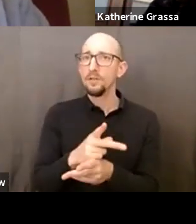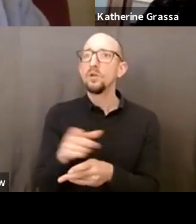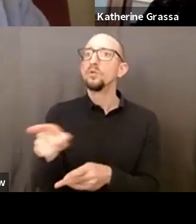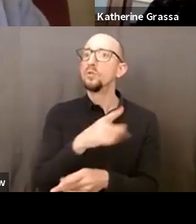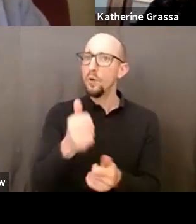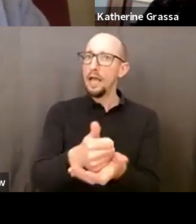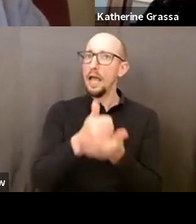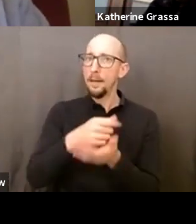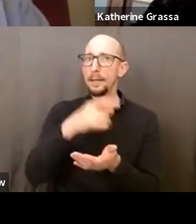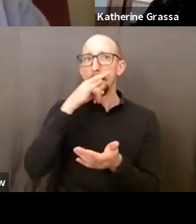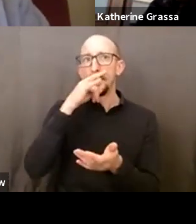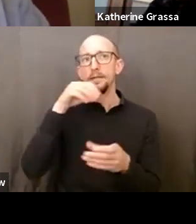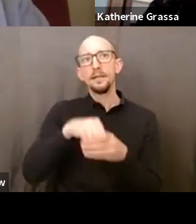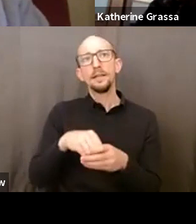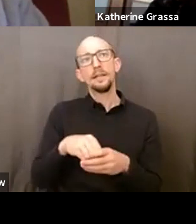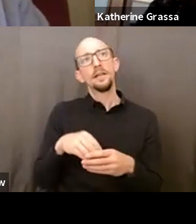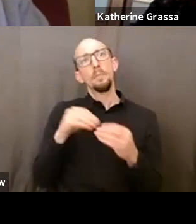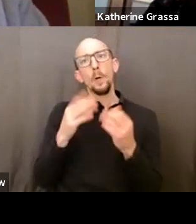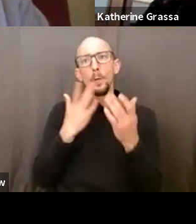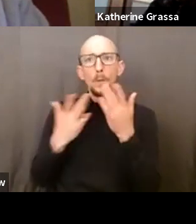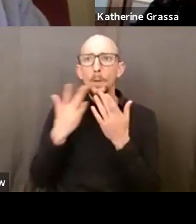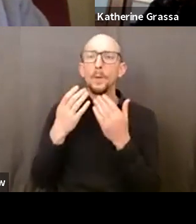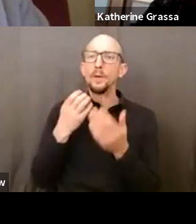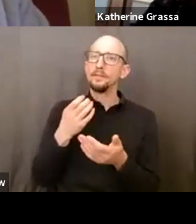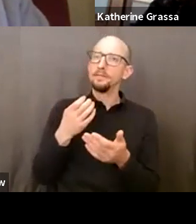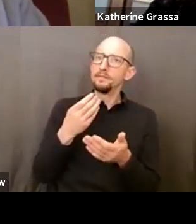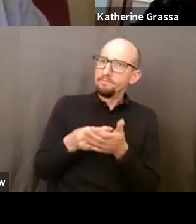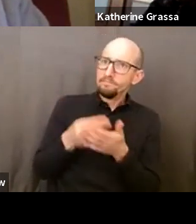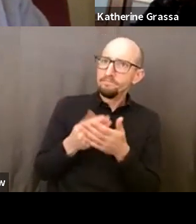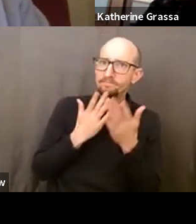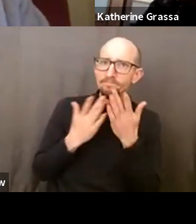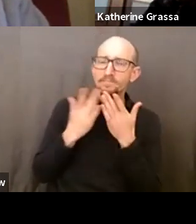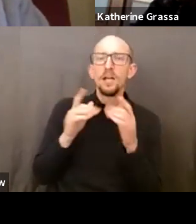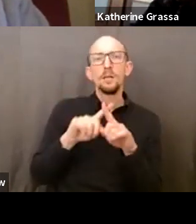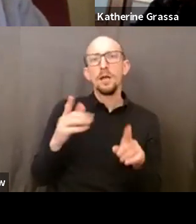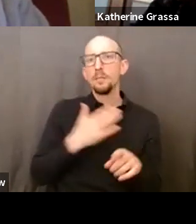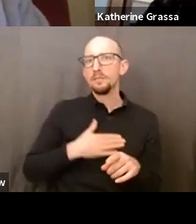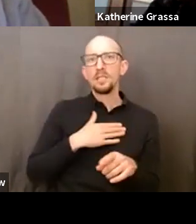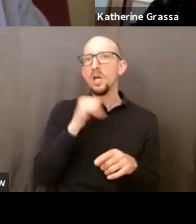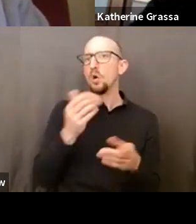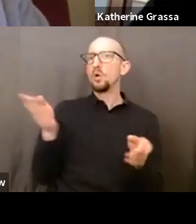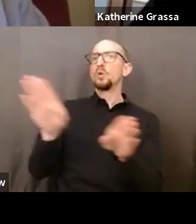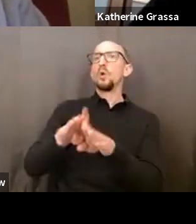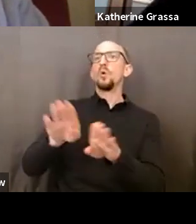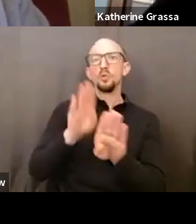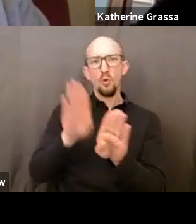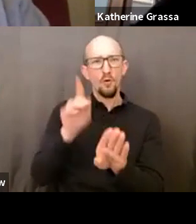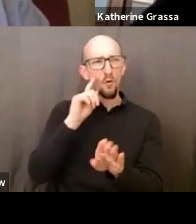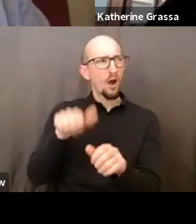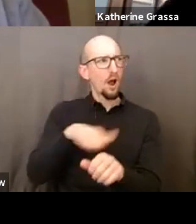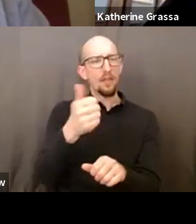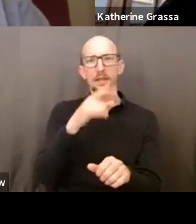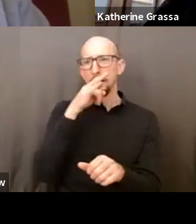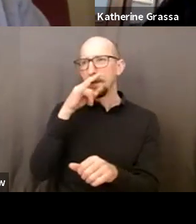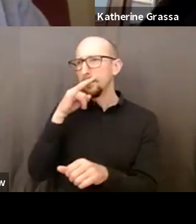less fortunate economical conditions, but please don't shut down the door for other kids just because they are